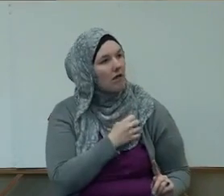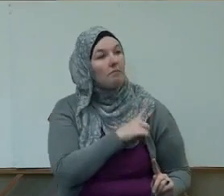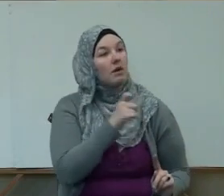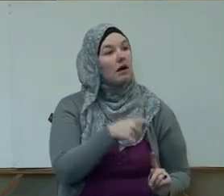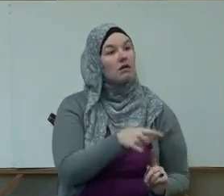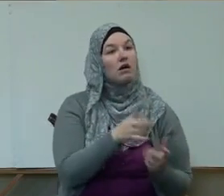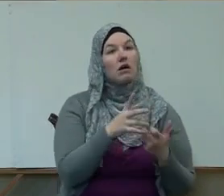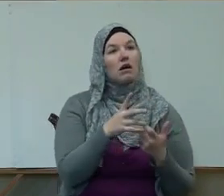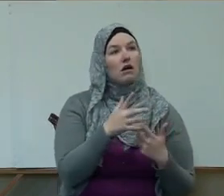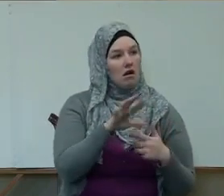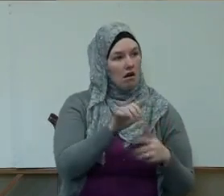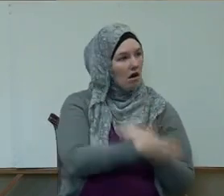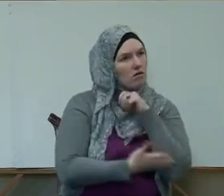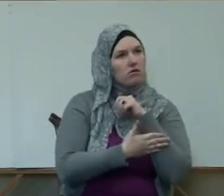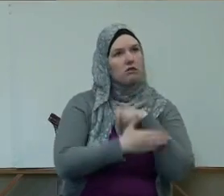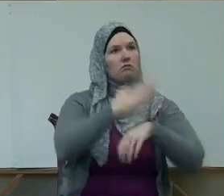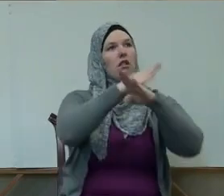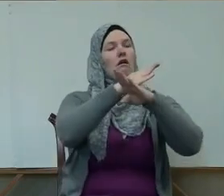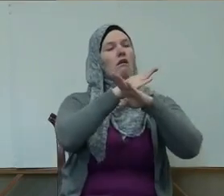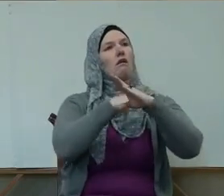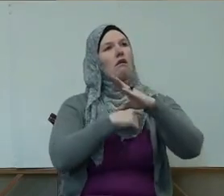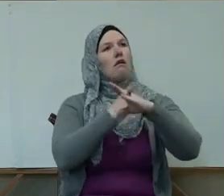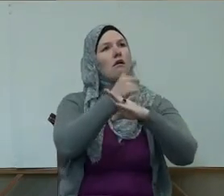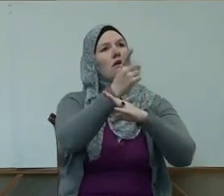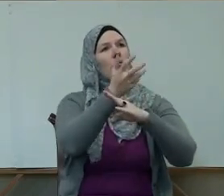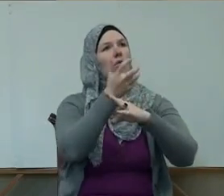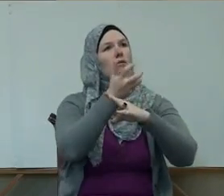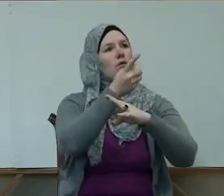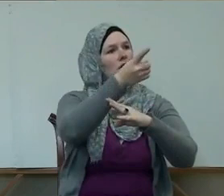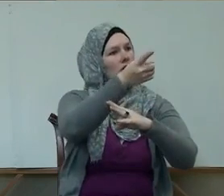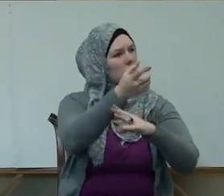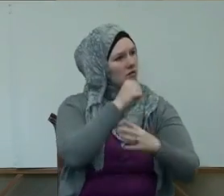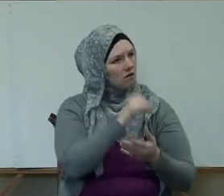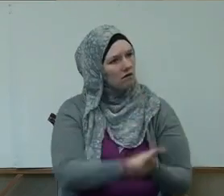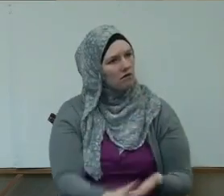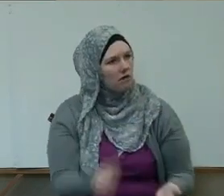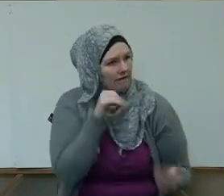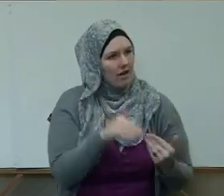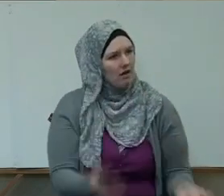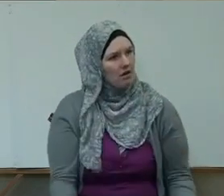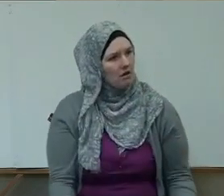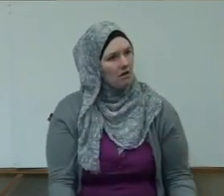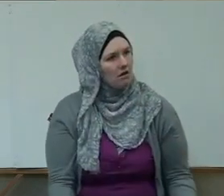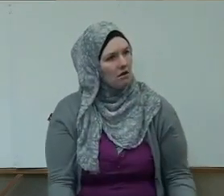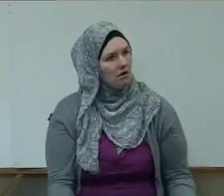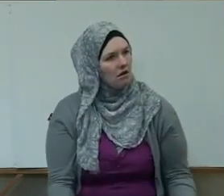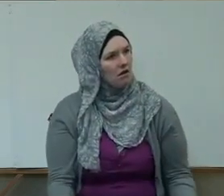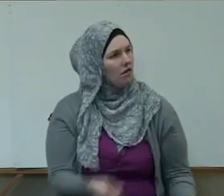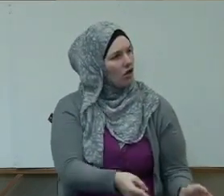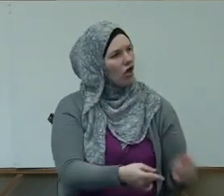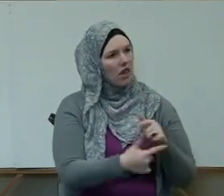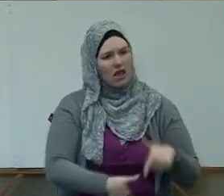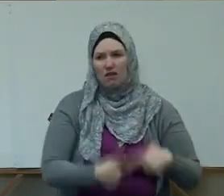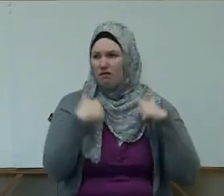their neighbor. No nation should border a nation that's living lavishly while they are living way